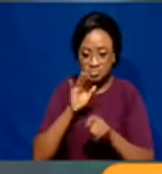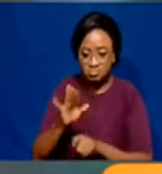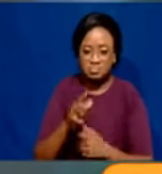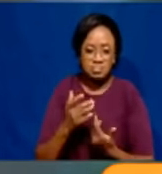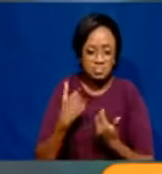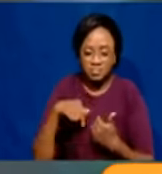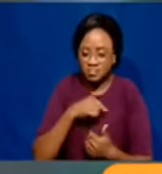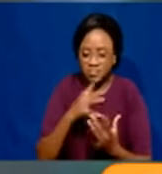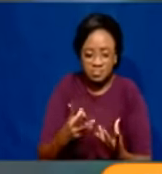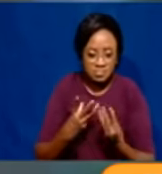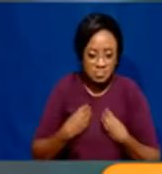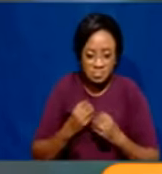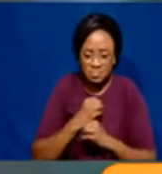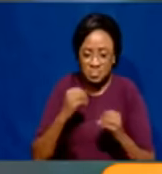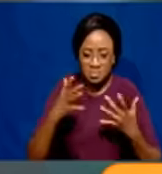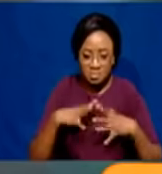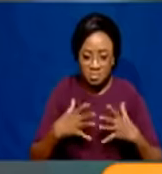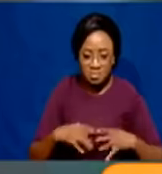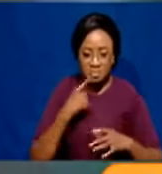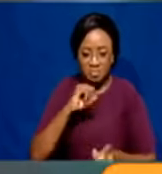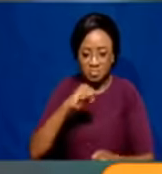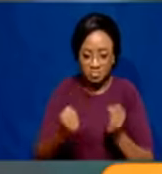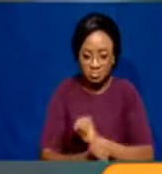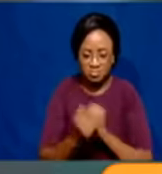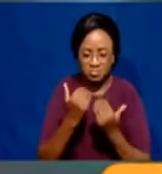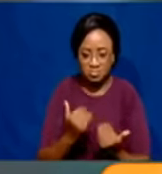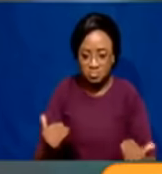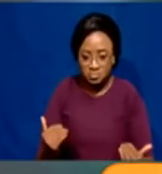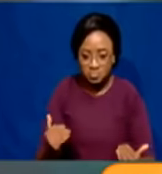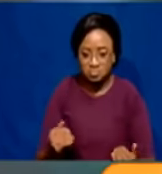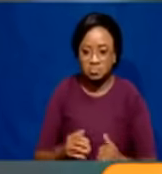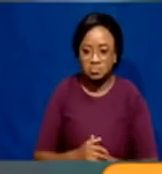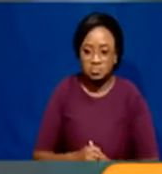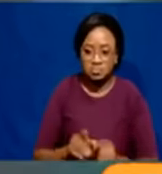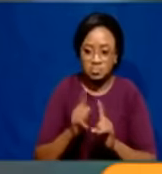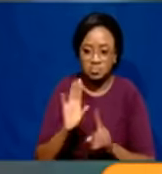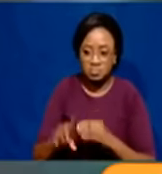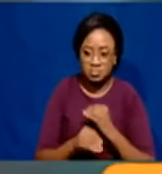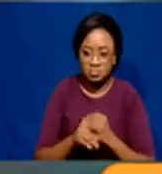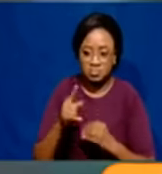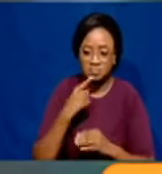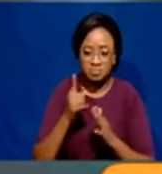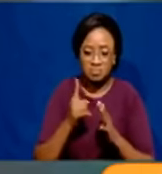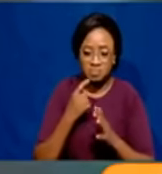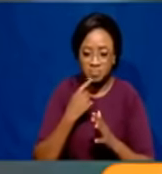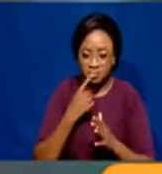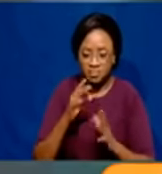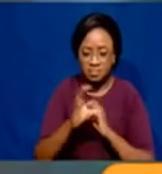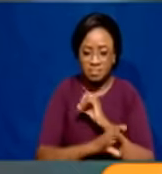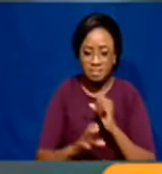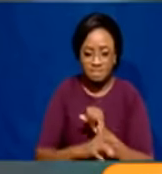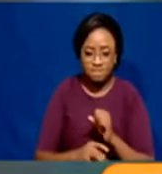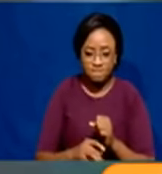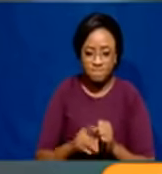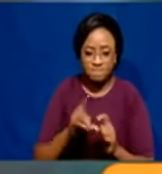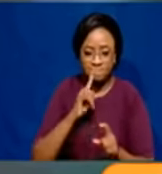zero tolerance on child sexual abuse. She then went on to reiterate this position, assuring the country of their commitment